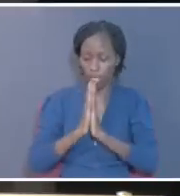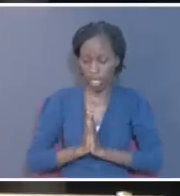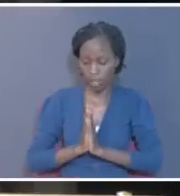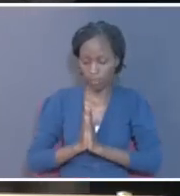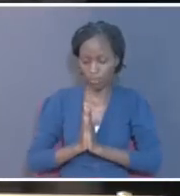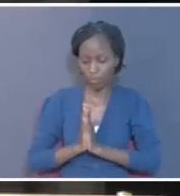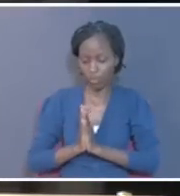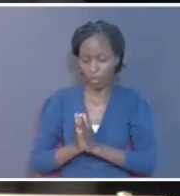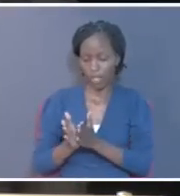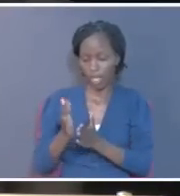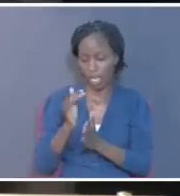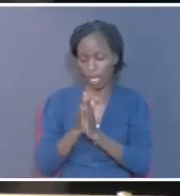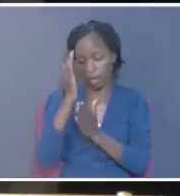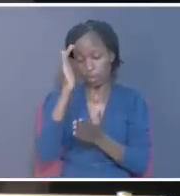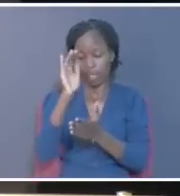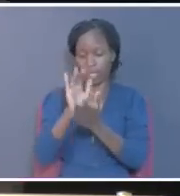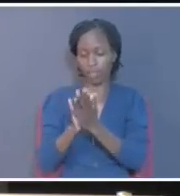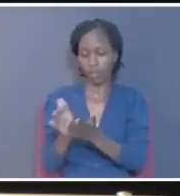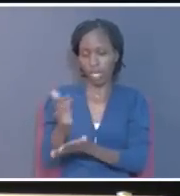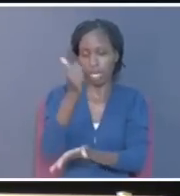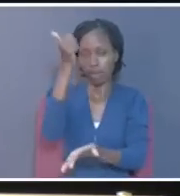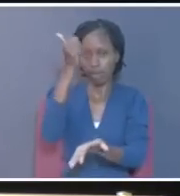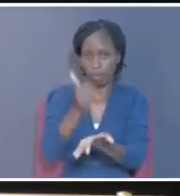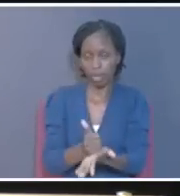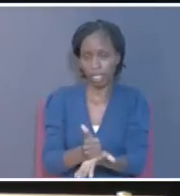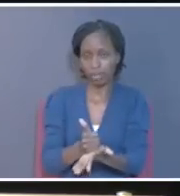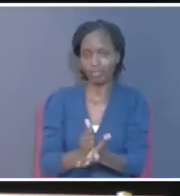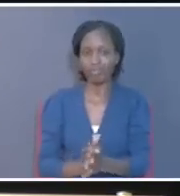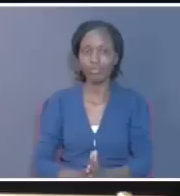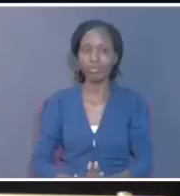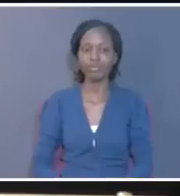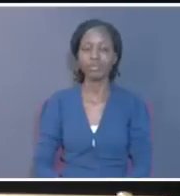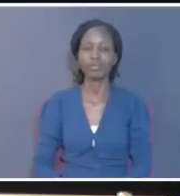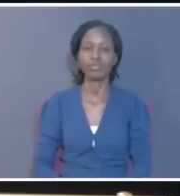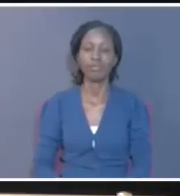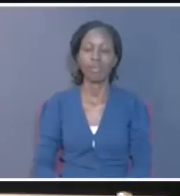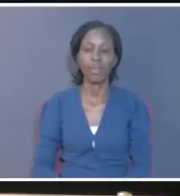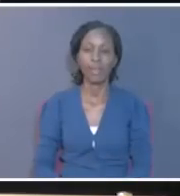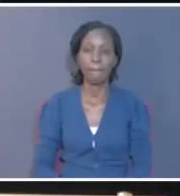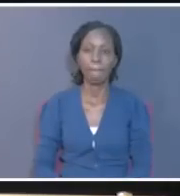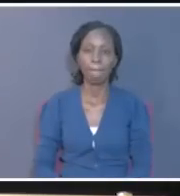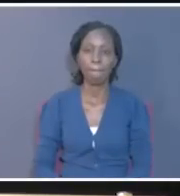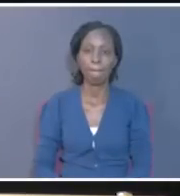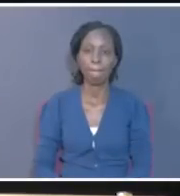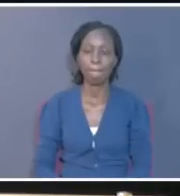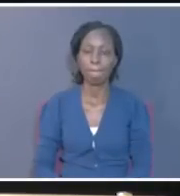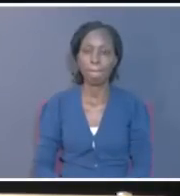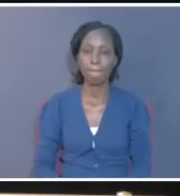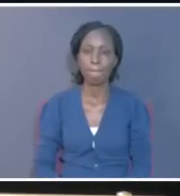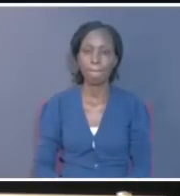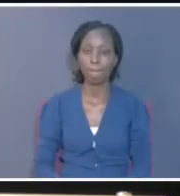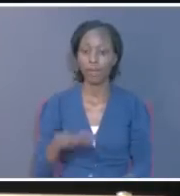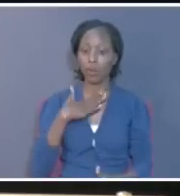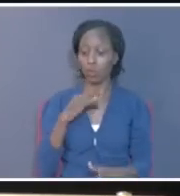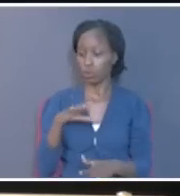have prayed and believed. Amen, amen, amen. Well, I take